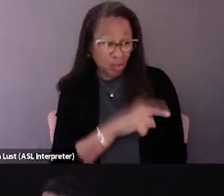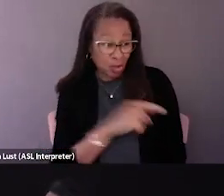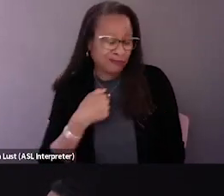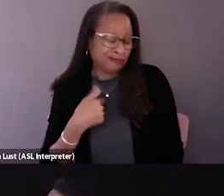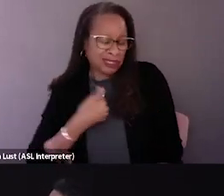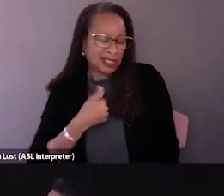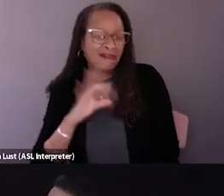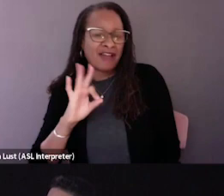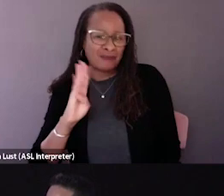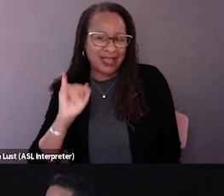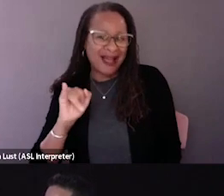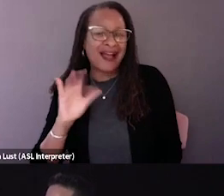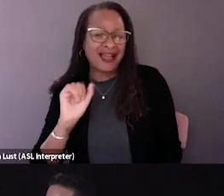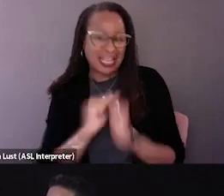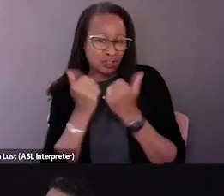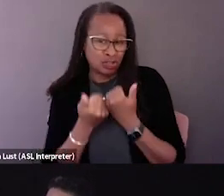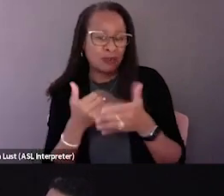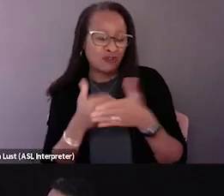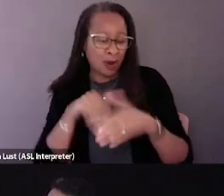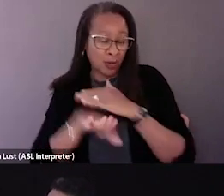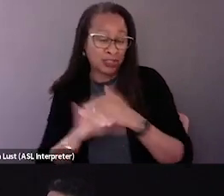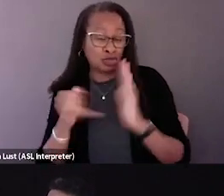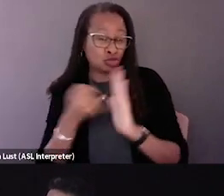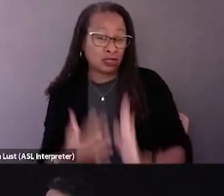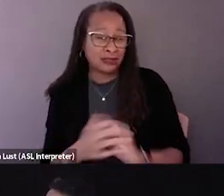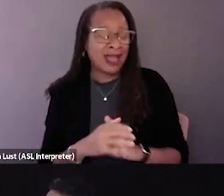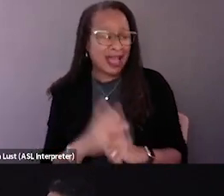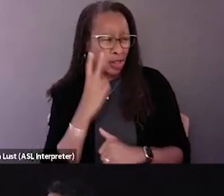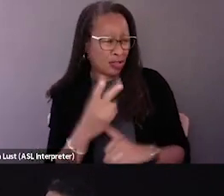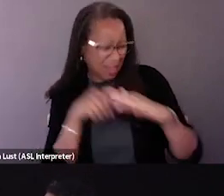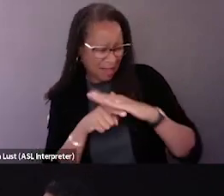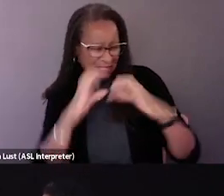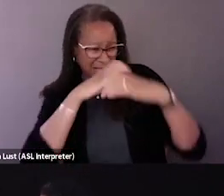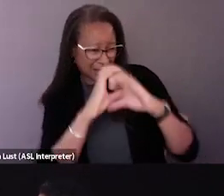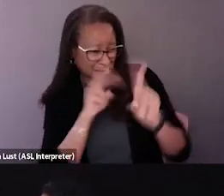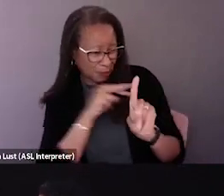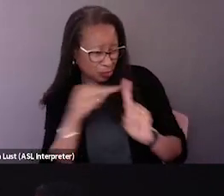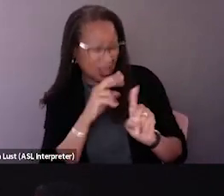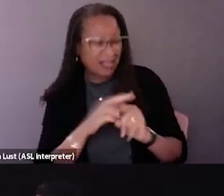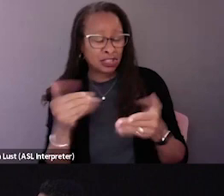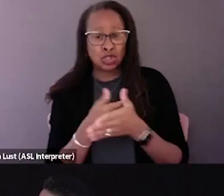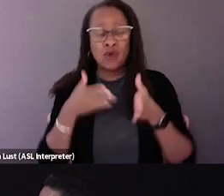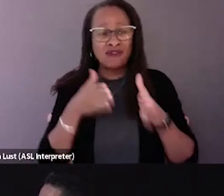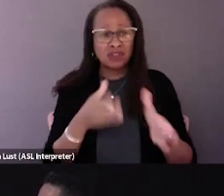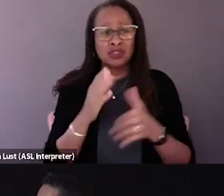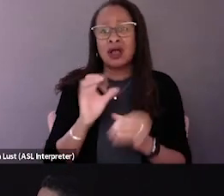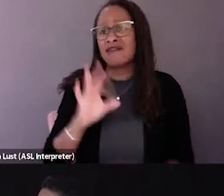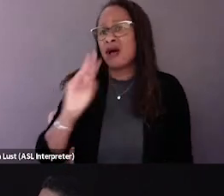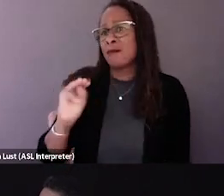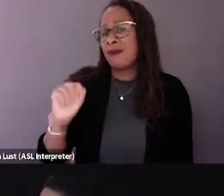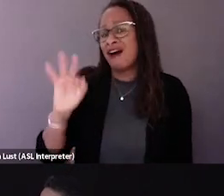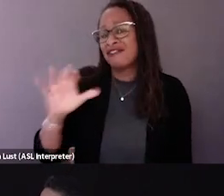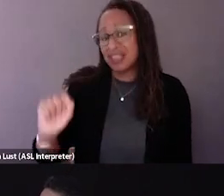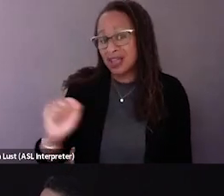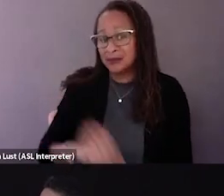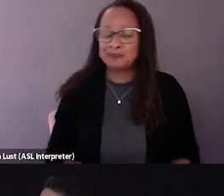journalism, and I was looking through that investigative lens, and I just kept thinking, this is a new version of the mafia, is it not? So just